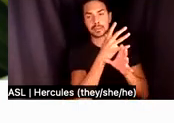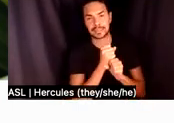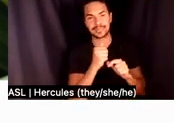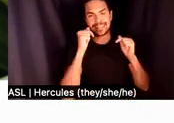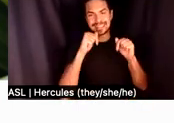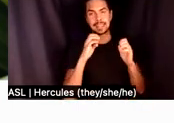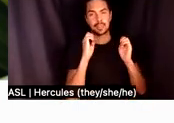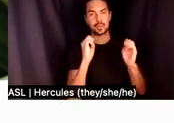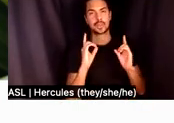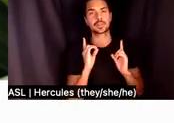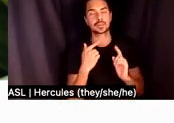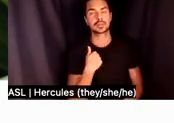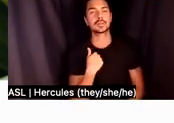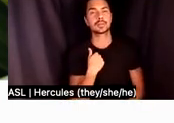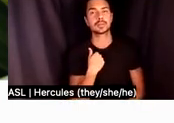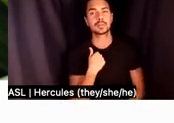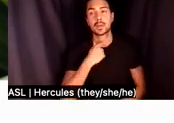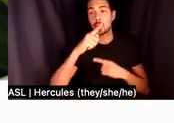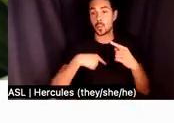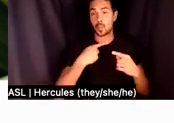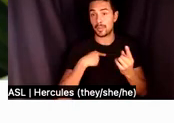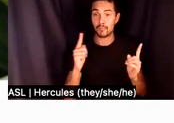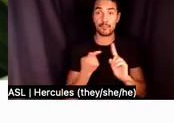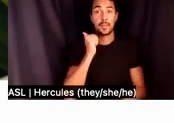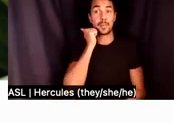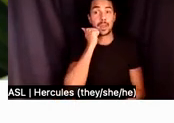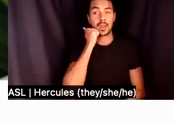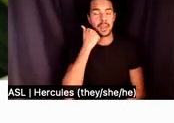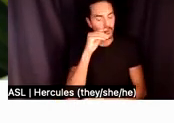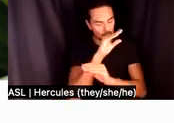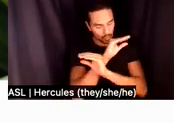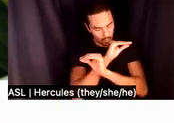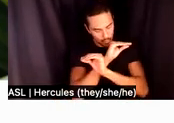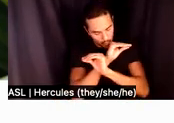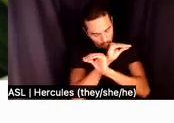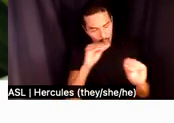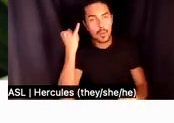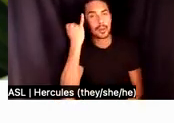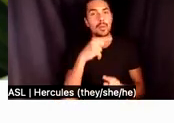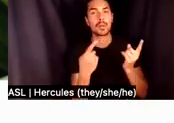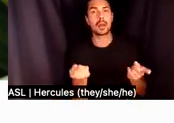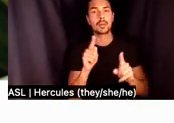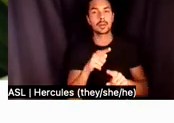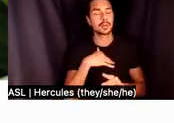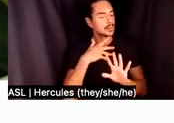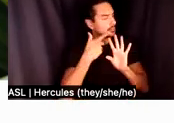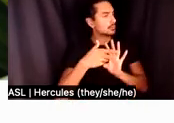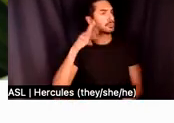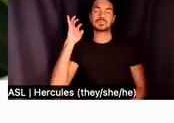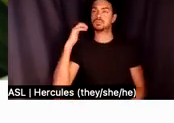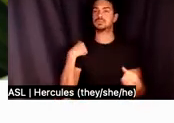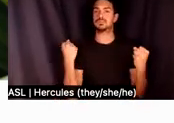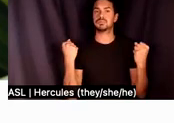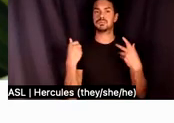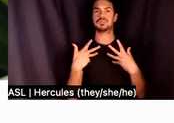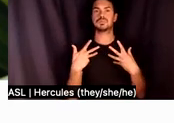education. And when I first had my period, I had no idea what was happening. I was scared.